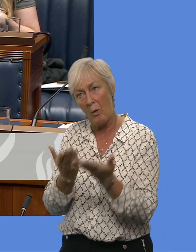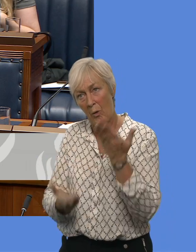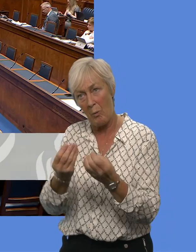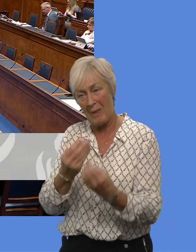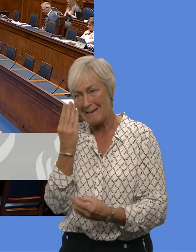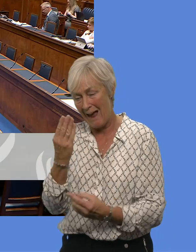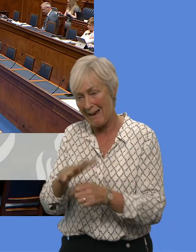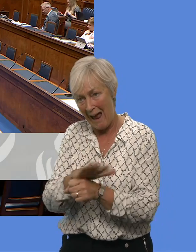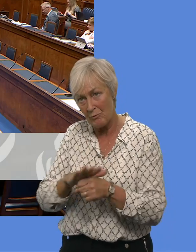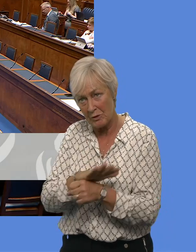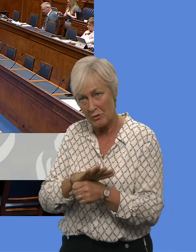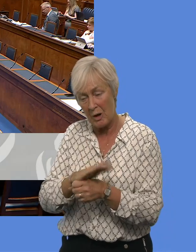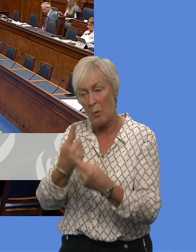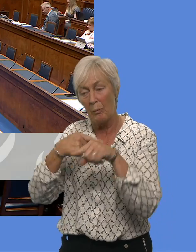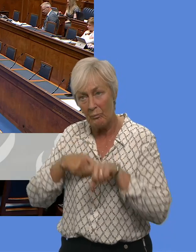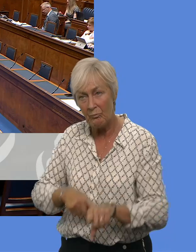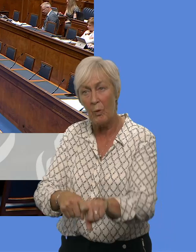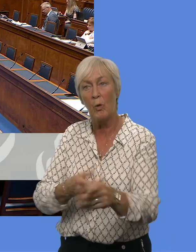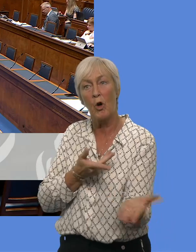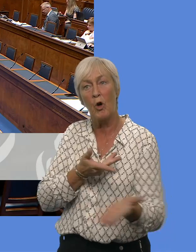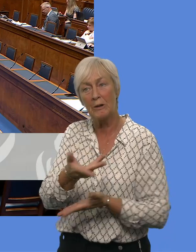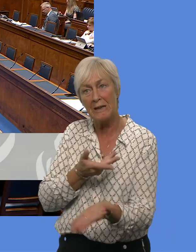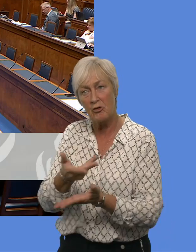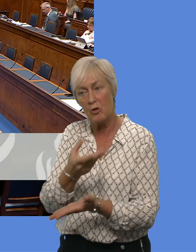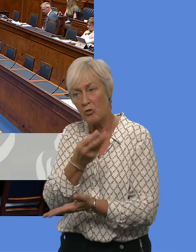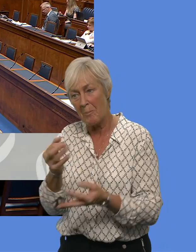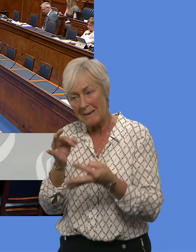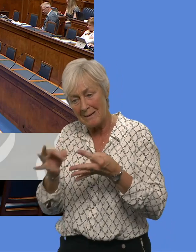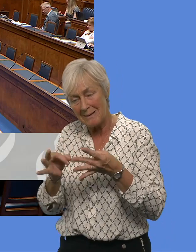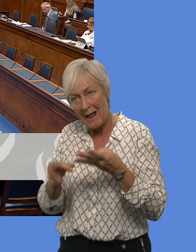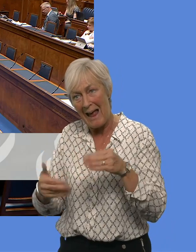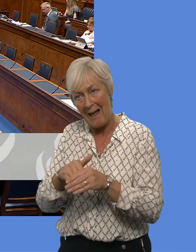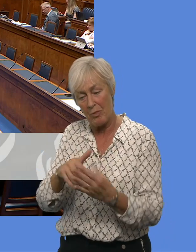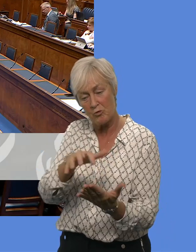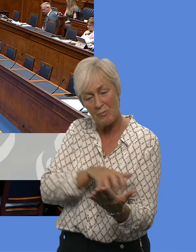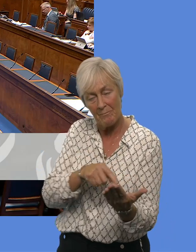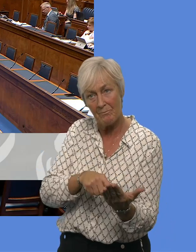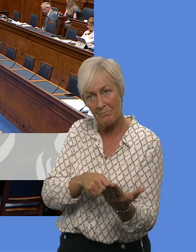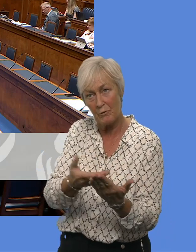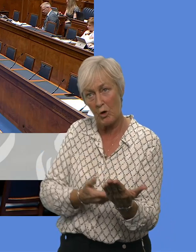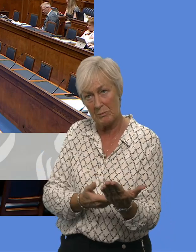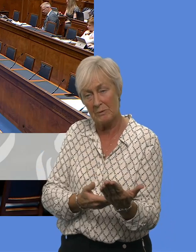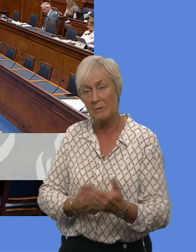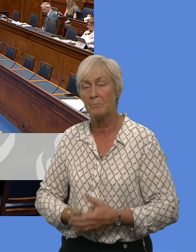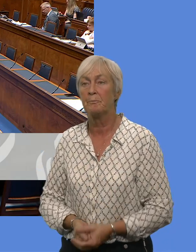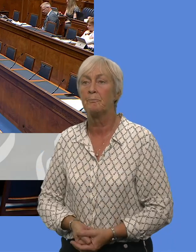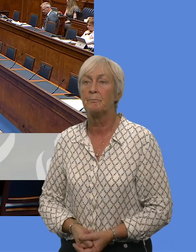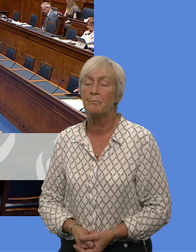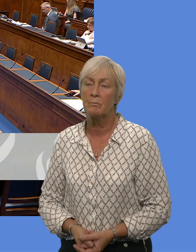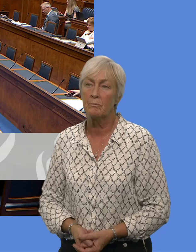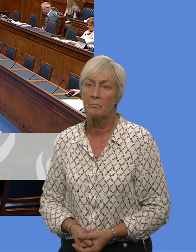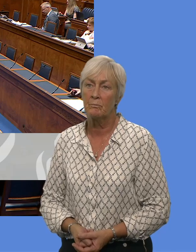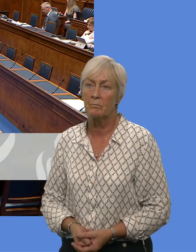areas. That will follow the consultation in terms of some of the detail that's in that draft document at the moment.